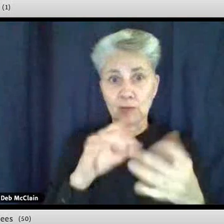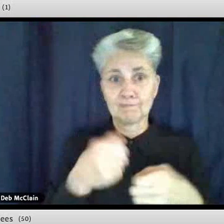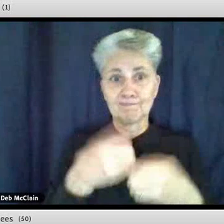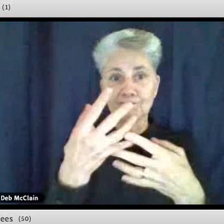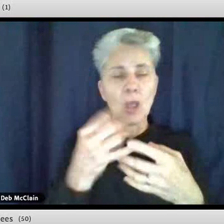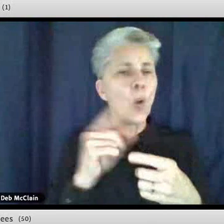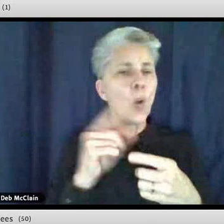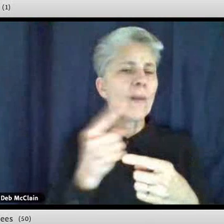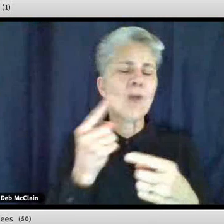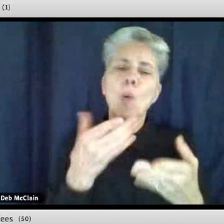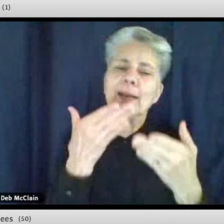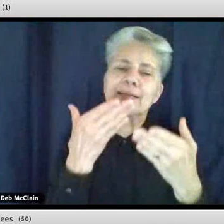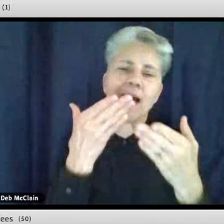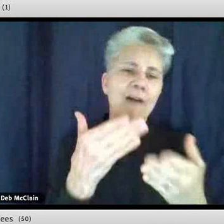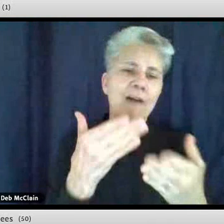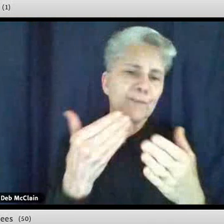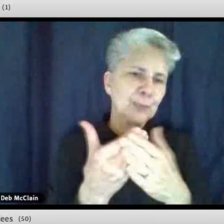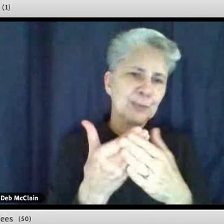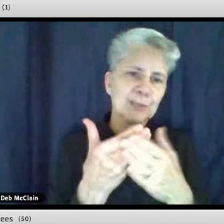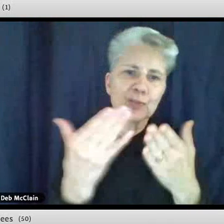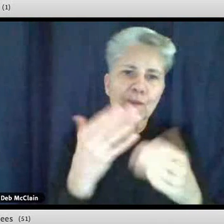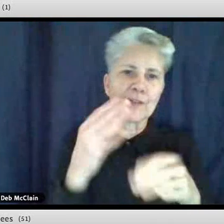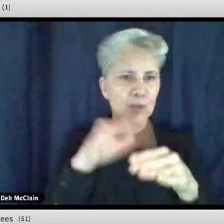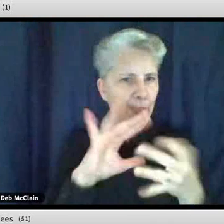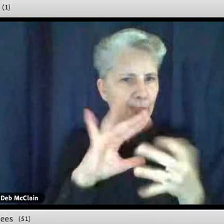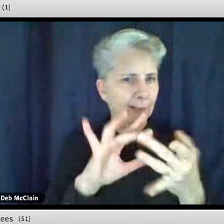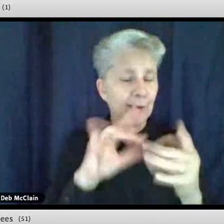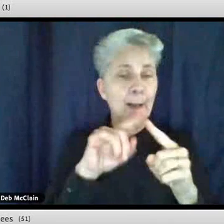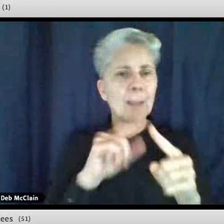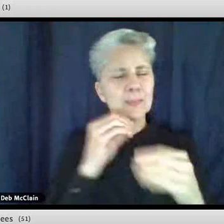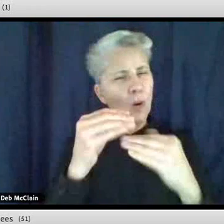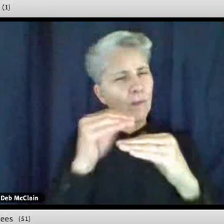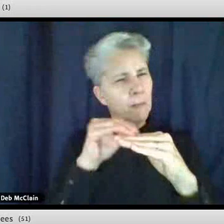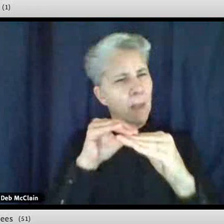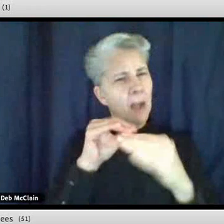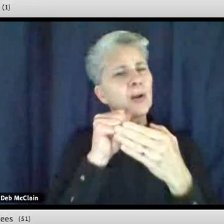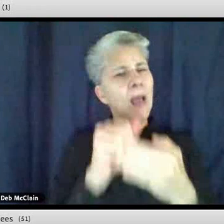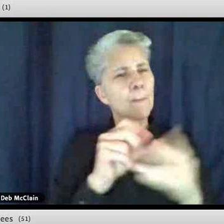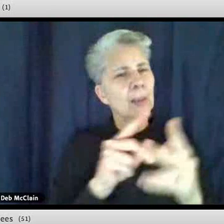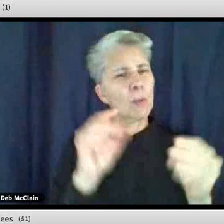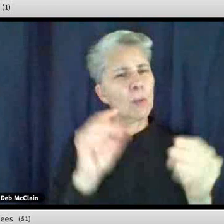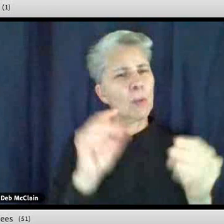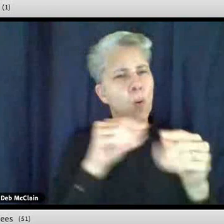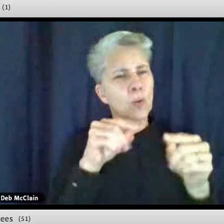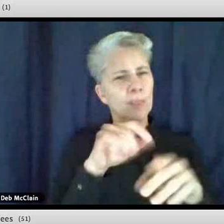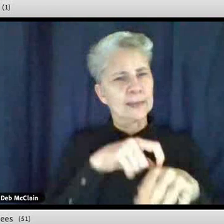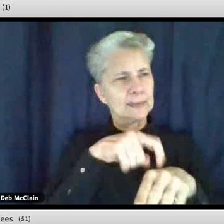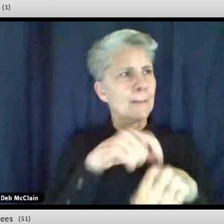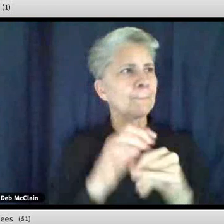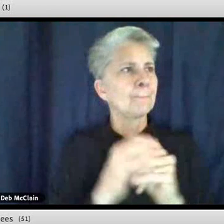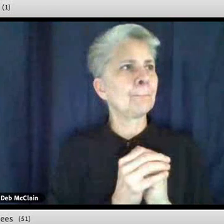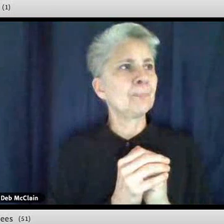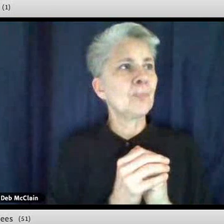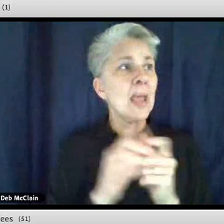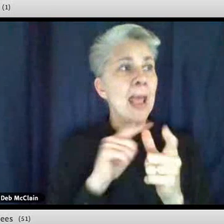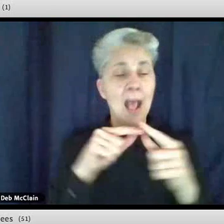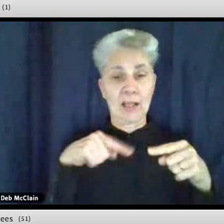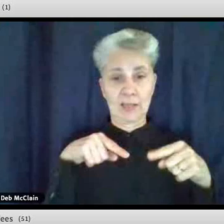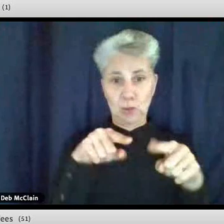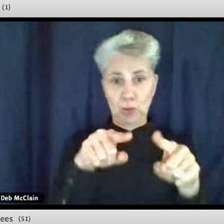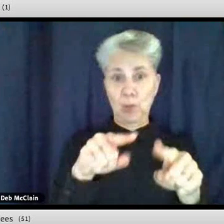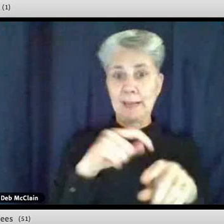always offered virtual services. So it's more of a reminder of what we can do to help people during this time. And then throughout, I'm going